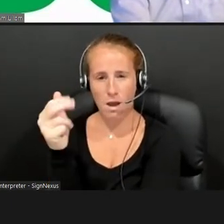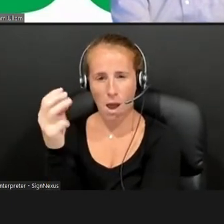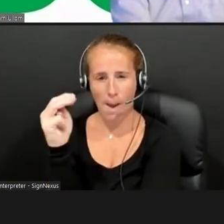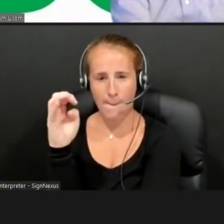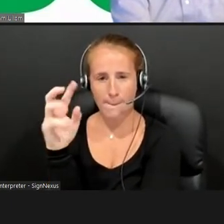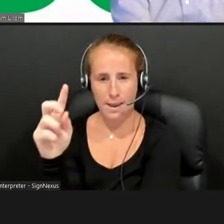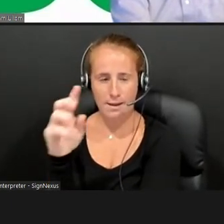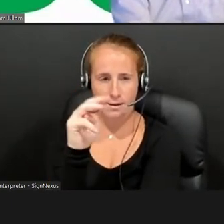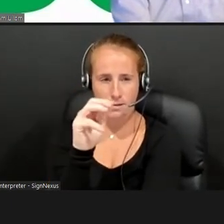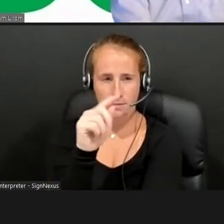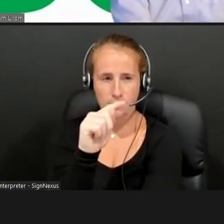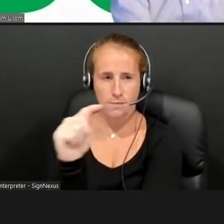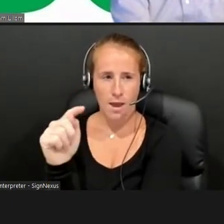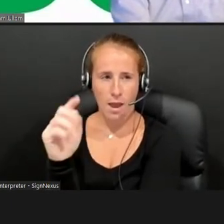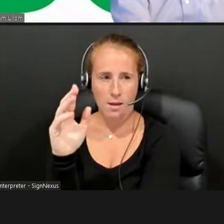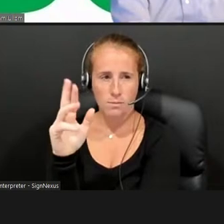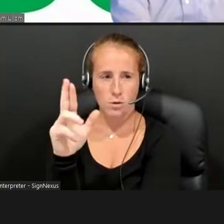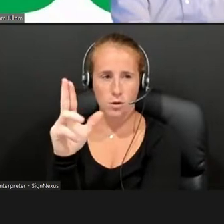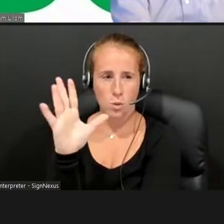Matt bewley